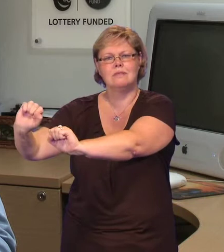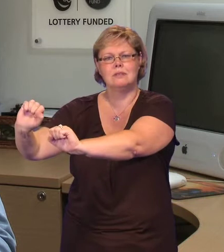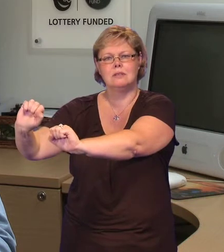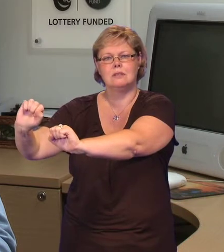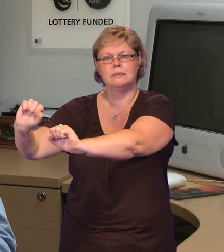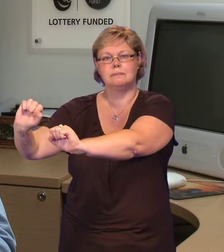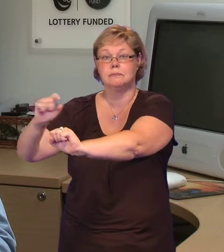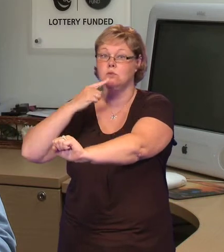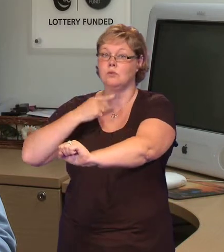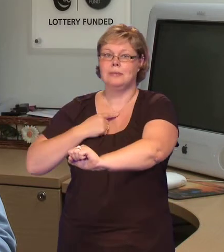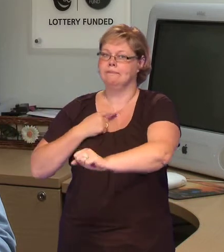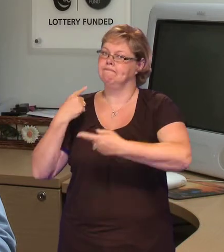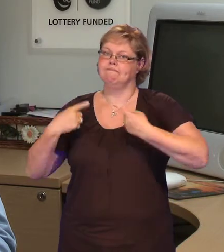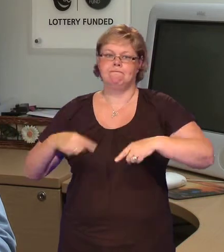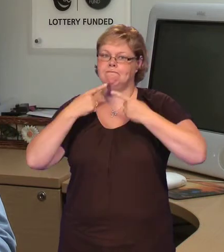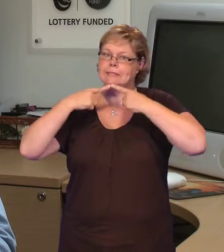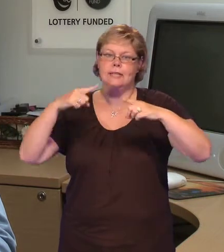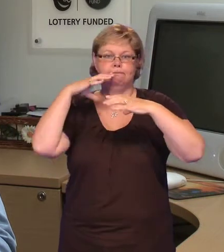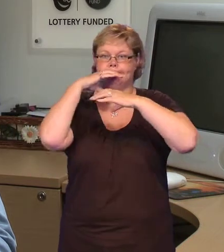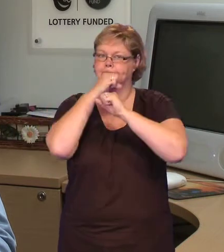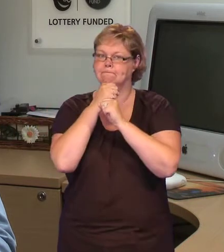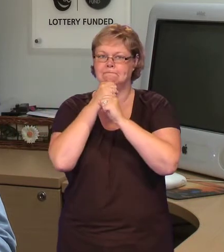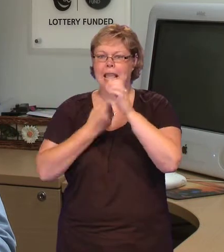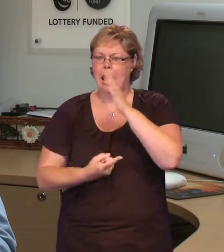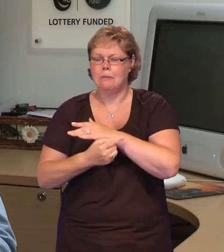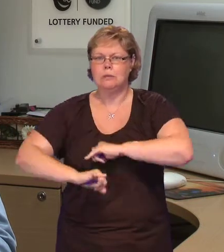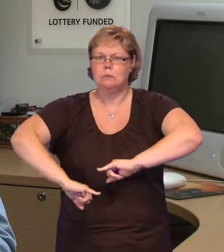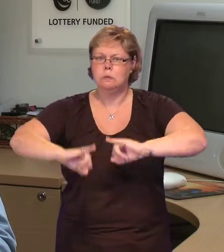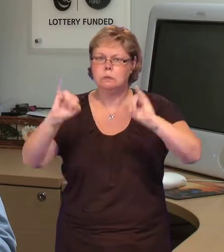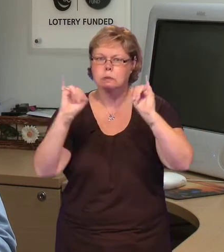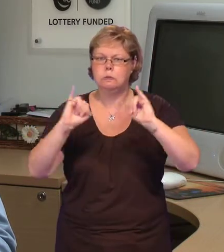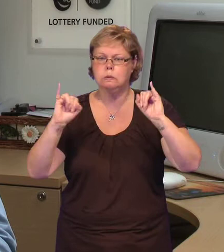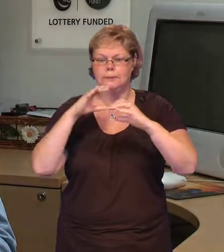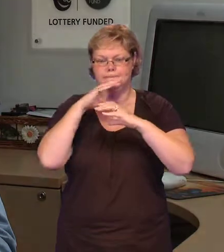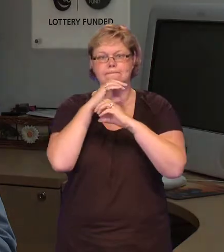keep me quiet, he threatened that terrible things would happen to me if I told anyone about it.